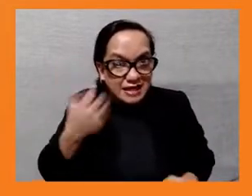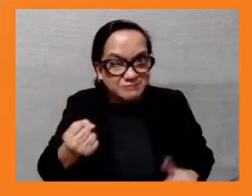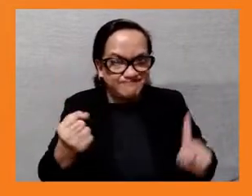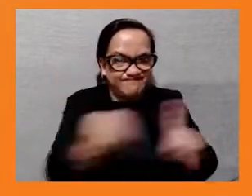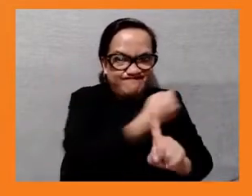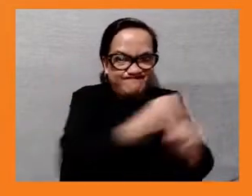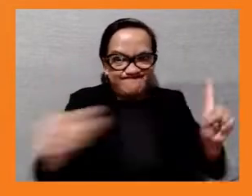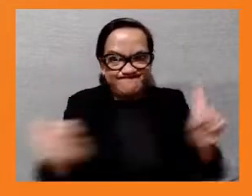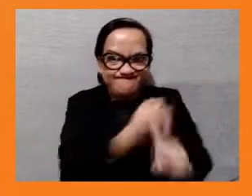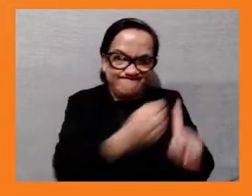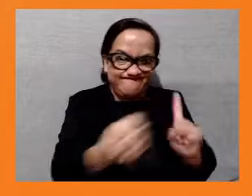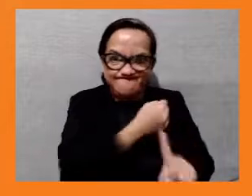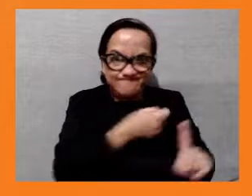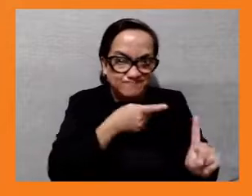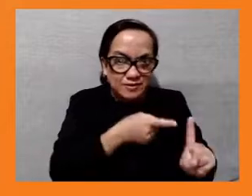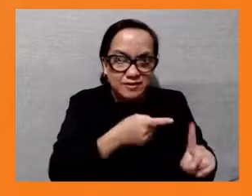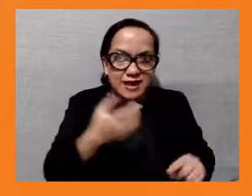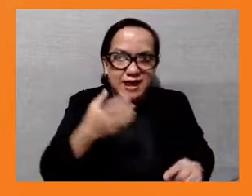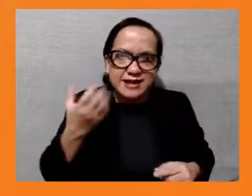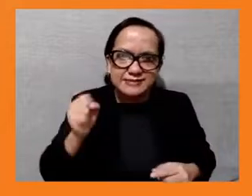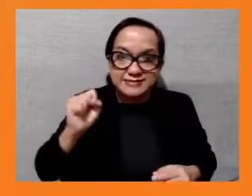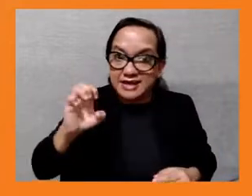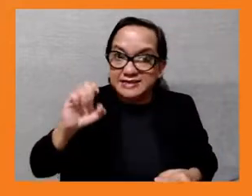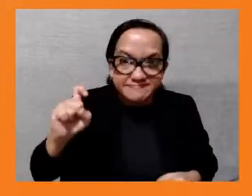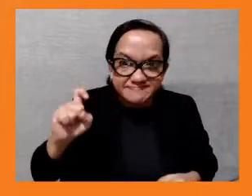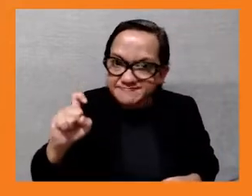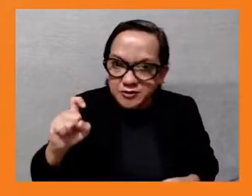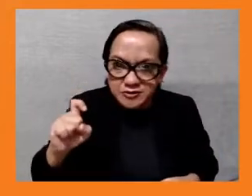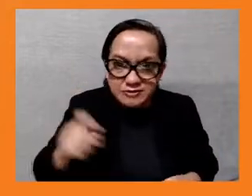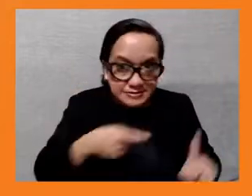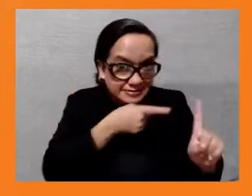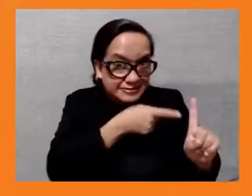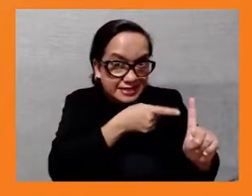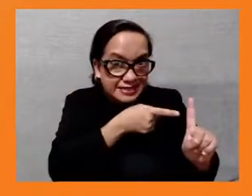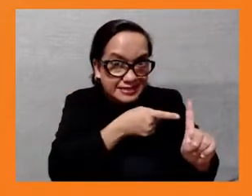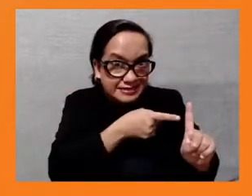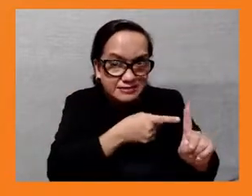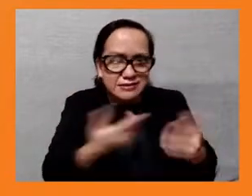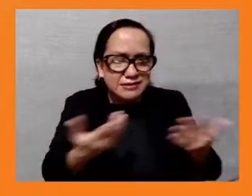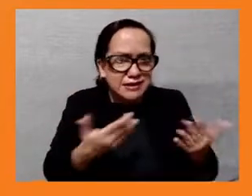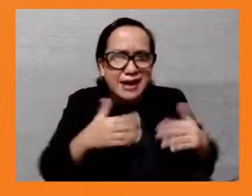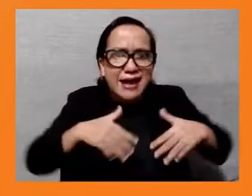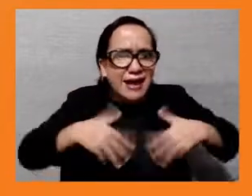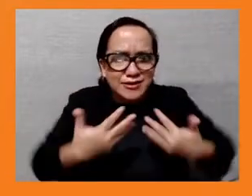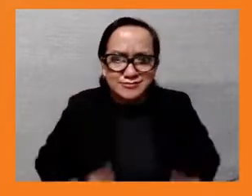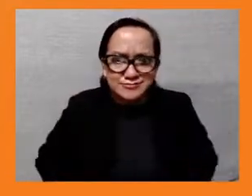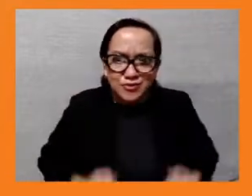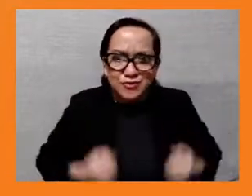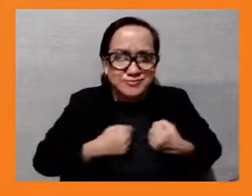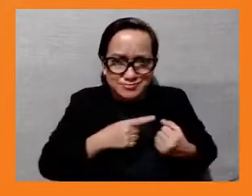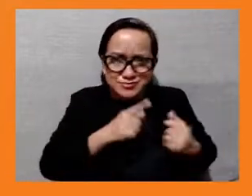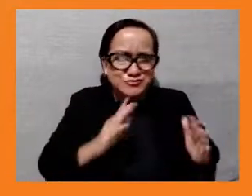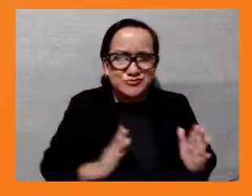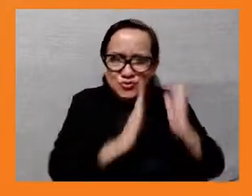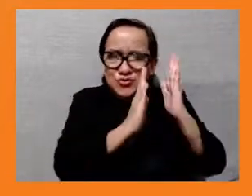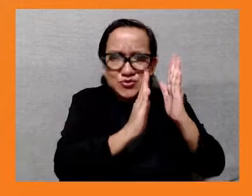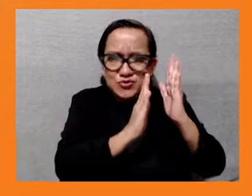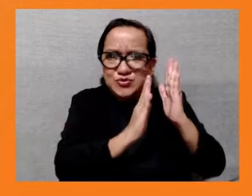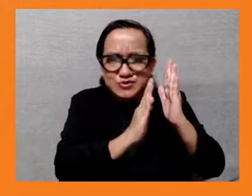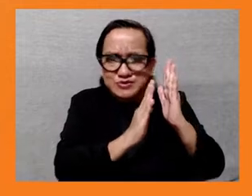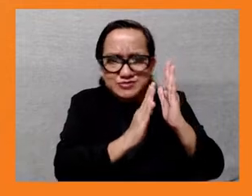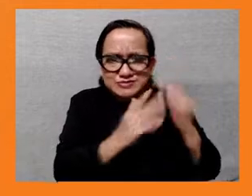necessary training, that we don't have people doing jobs that are not safe and that they're not trained for, and that there's